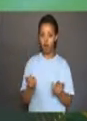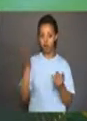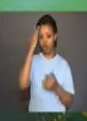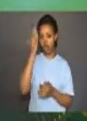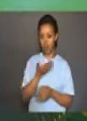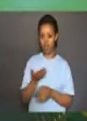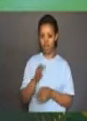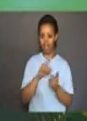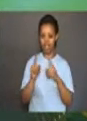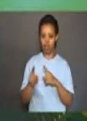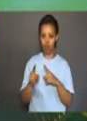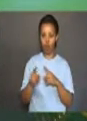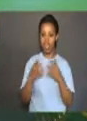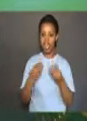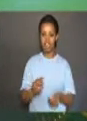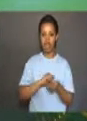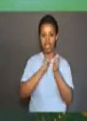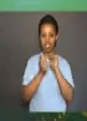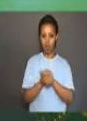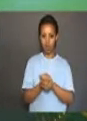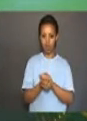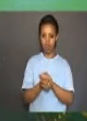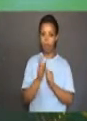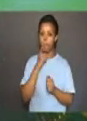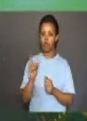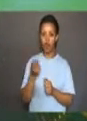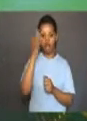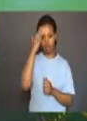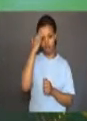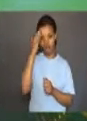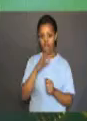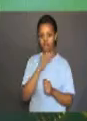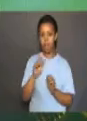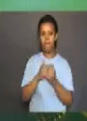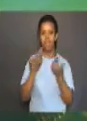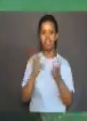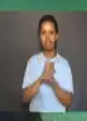what evolution is, we must learn how it